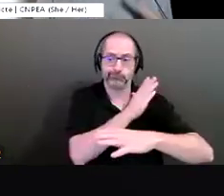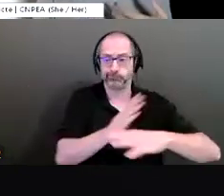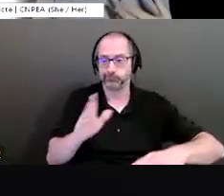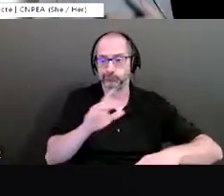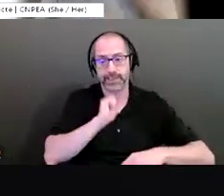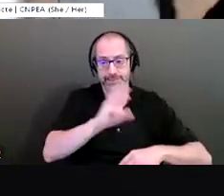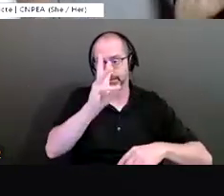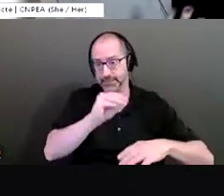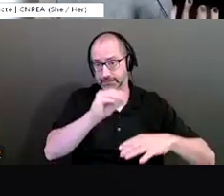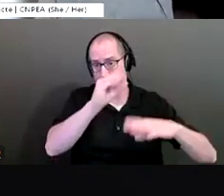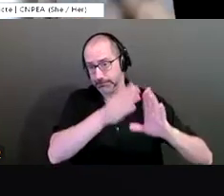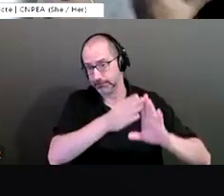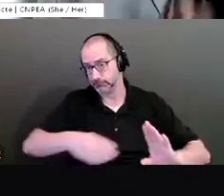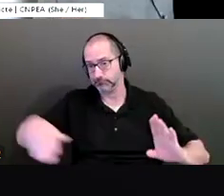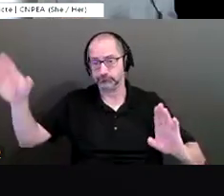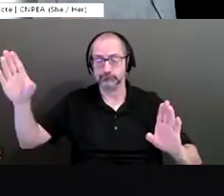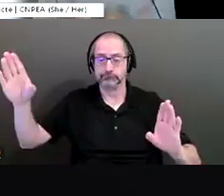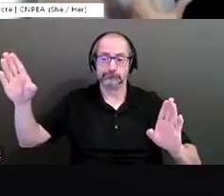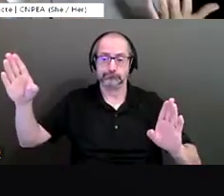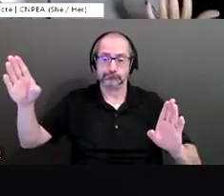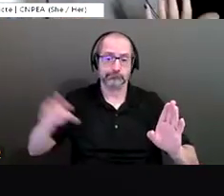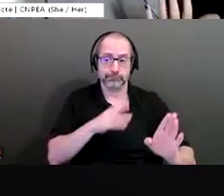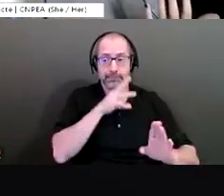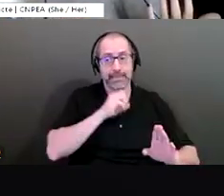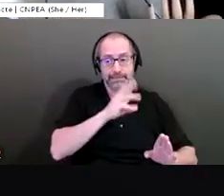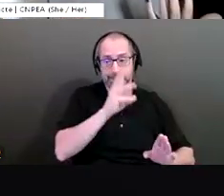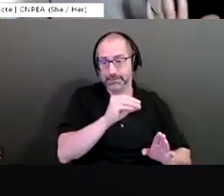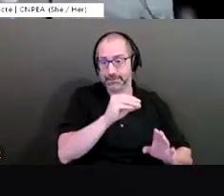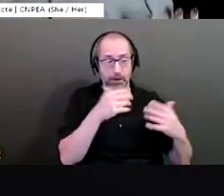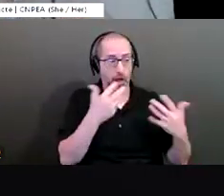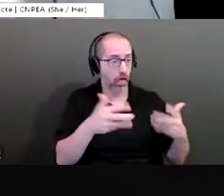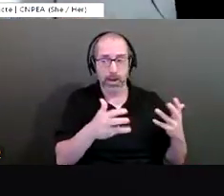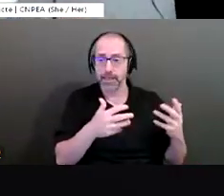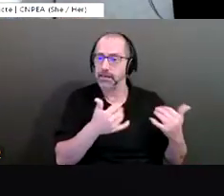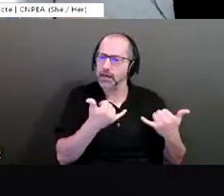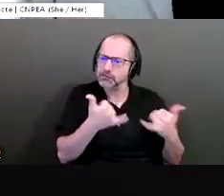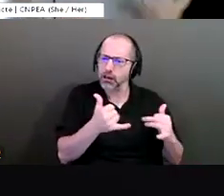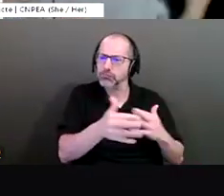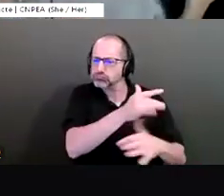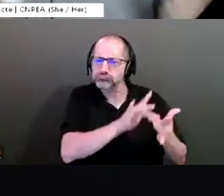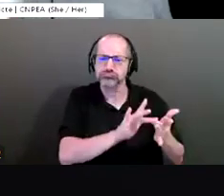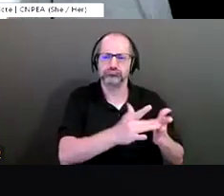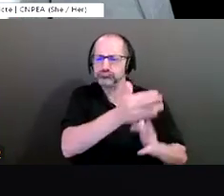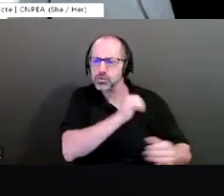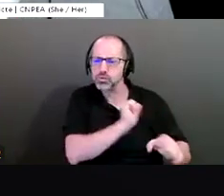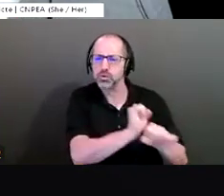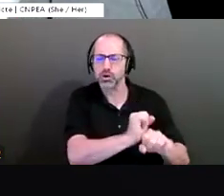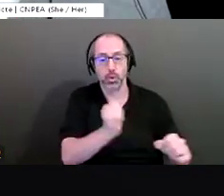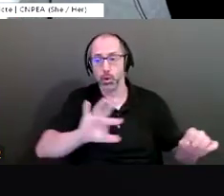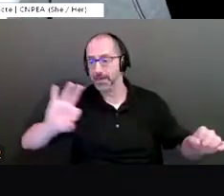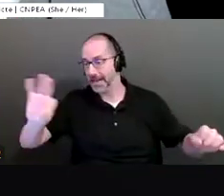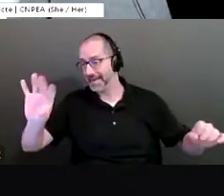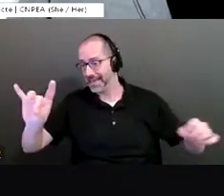60 and dynamic and socially connected, and it can be, 98, 100 even. Do